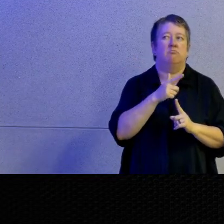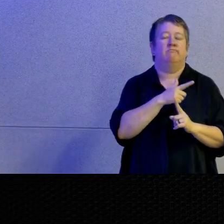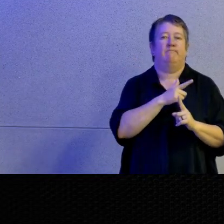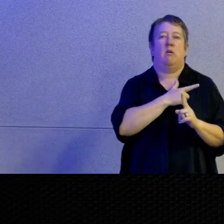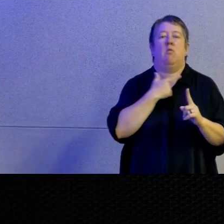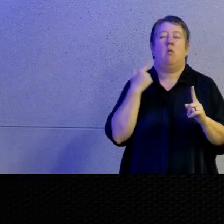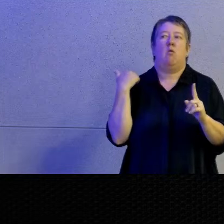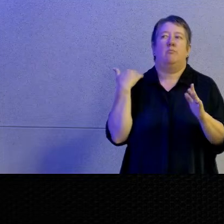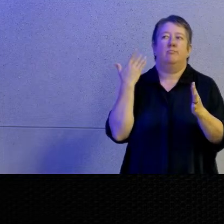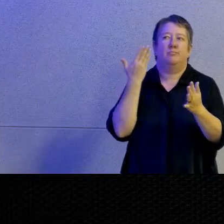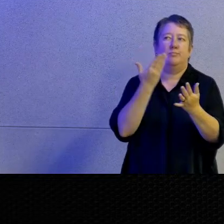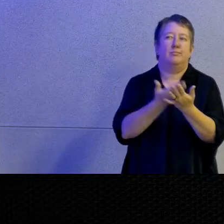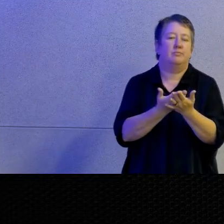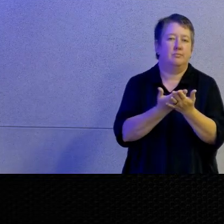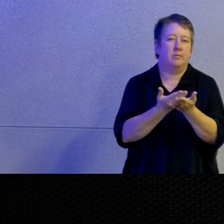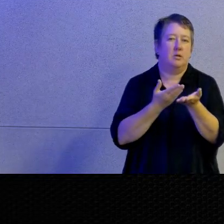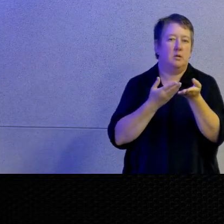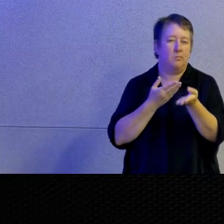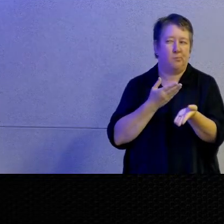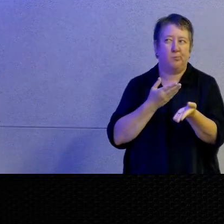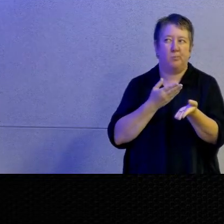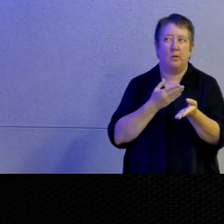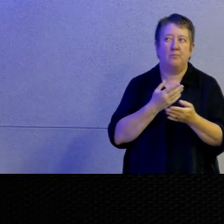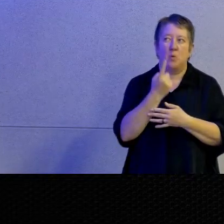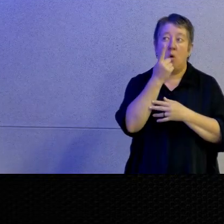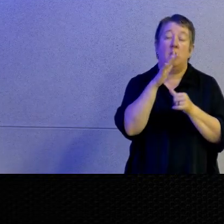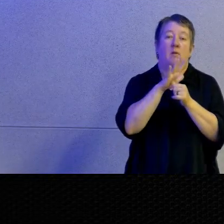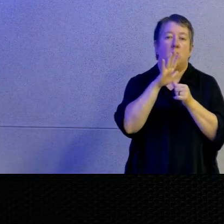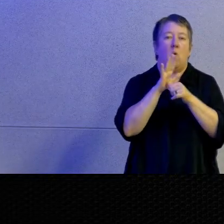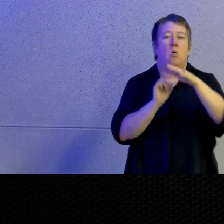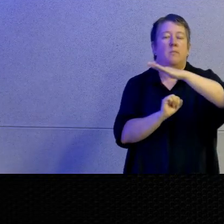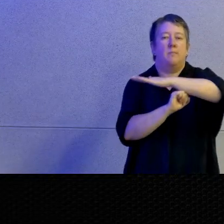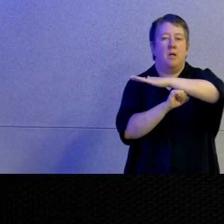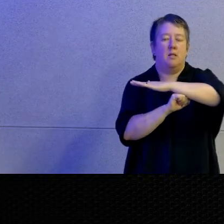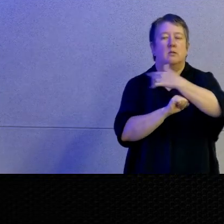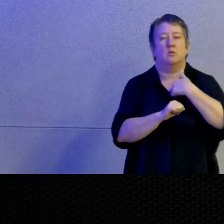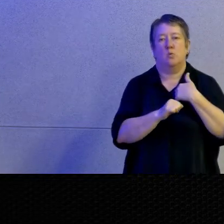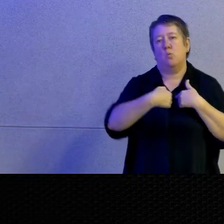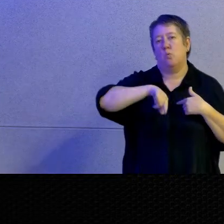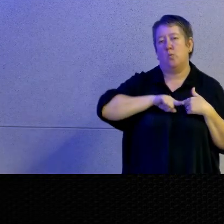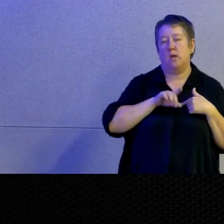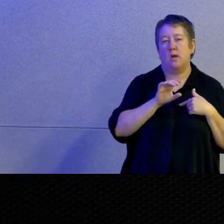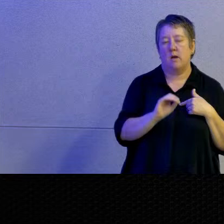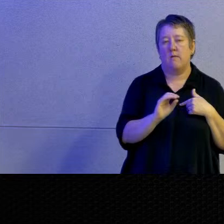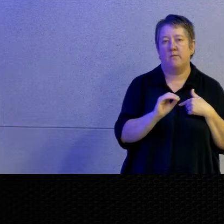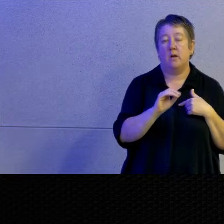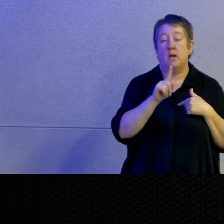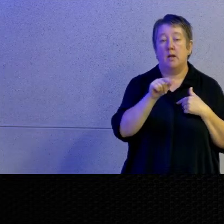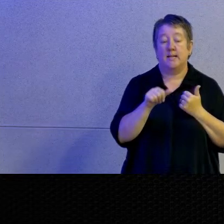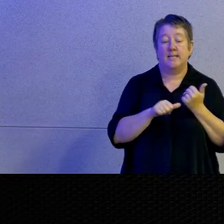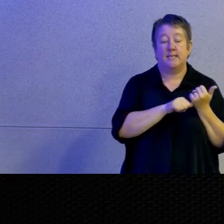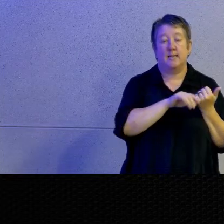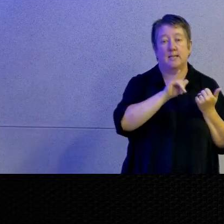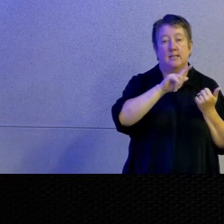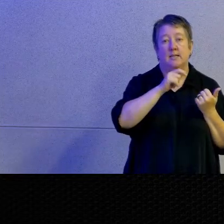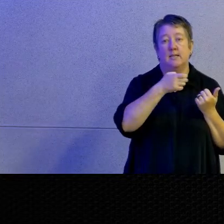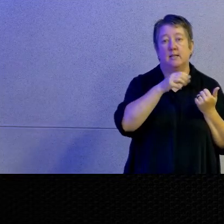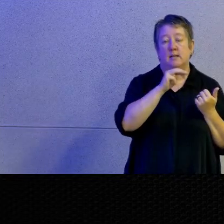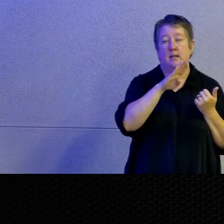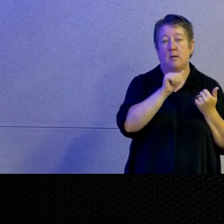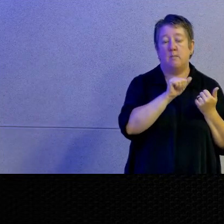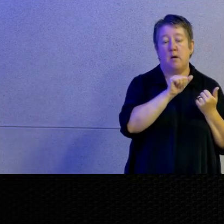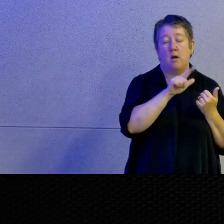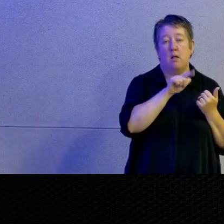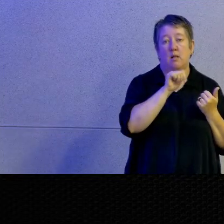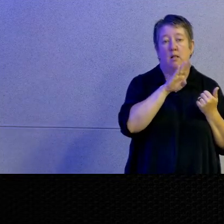as well. This is one of the very important pillars that we have. And it assists Itemba Labs in nuclear physics as